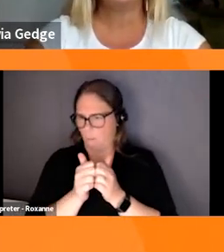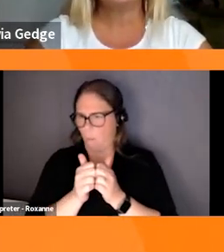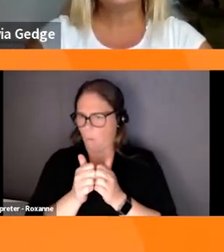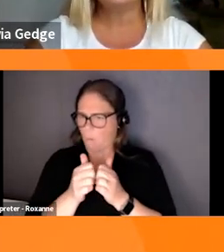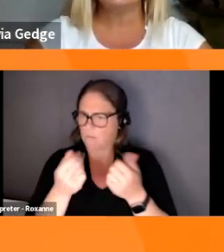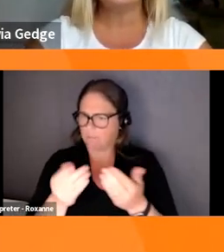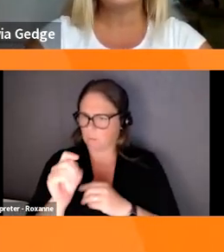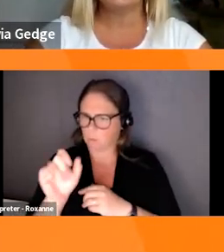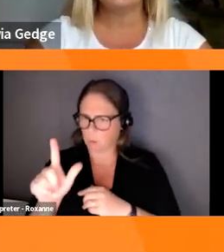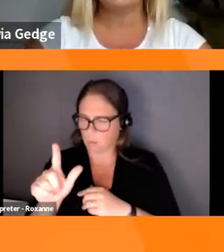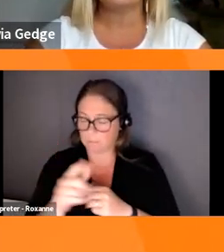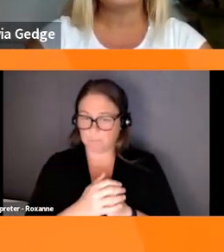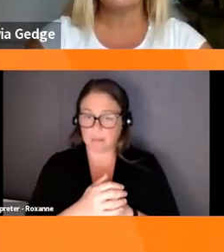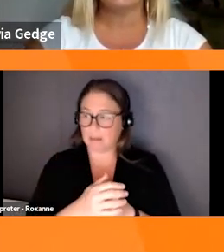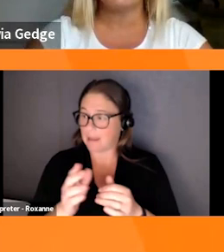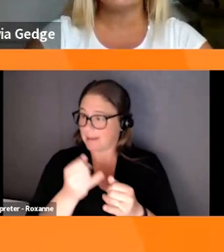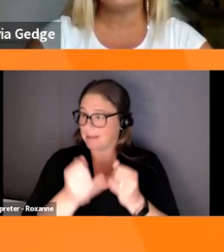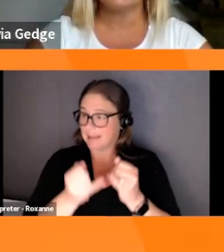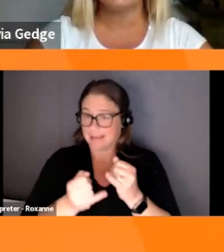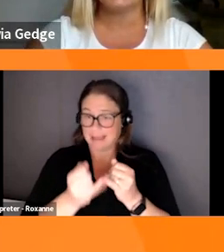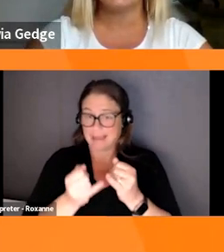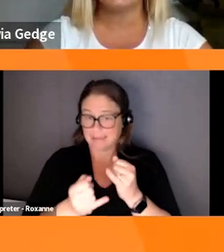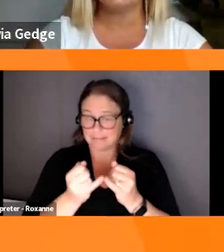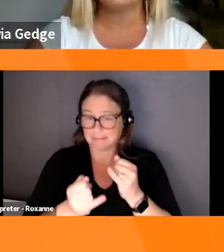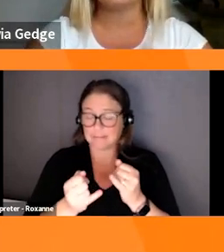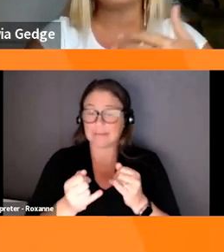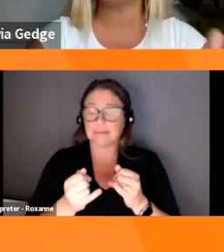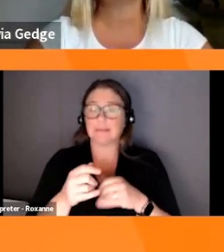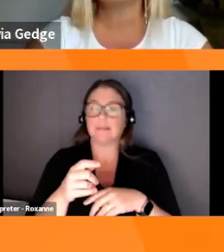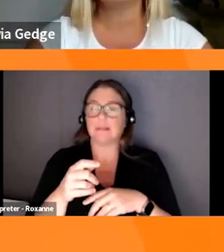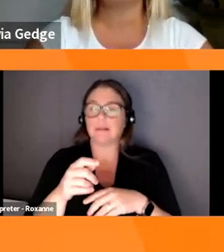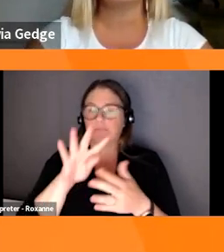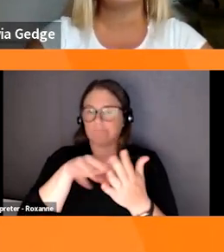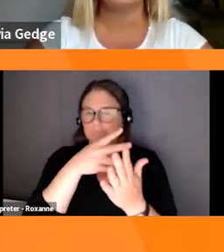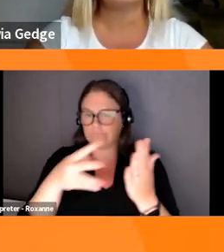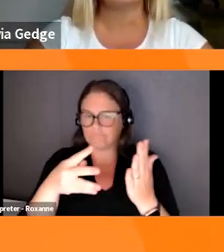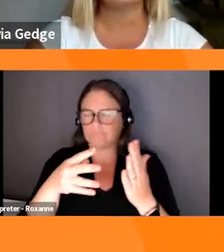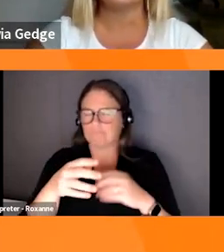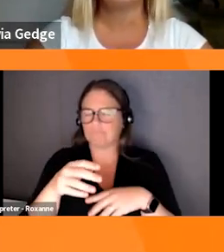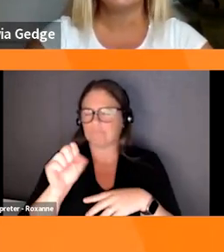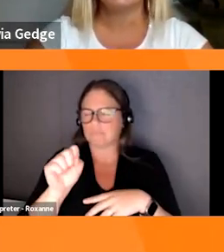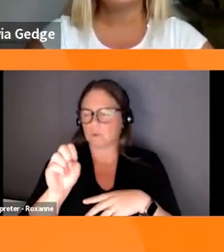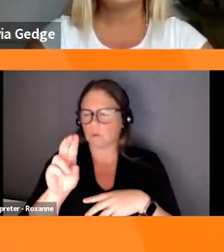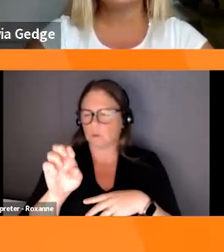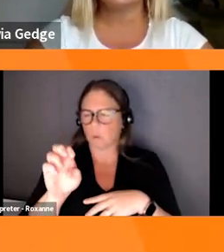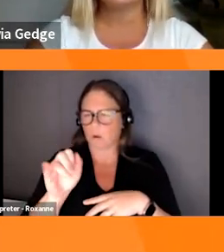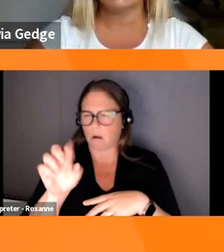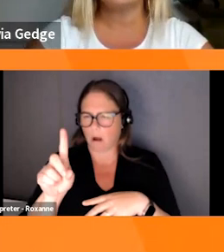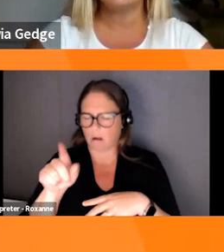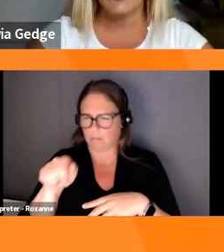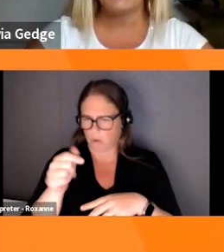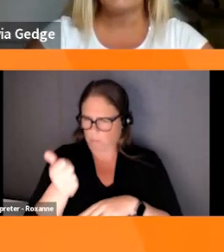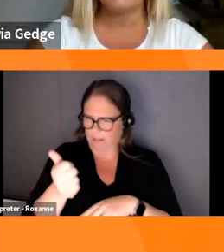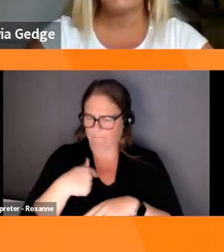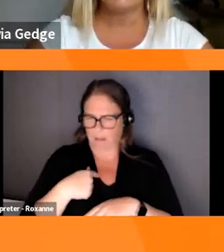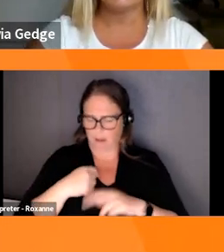an ESG scorecard demo, a presentation, which is our free tool for small businesses that is designed